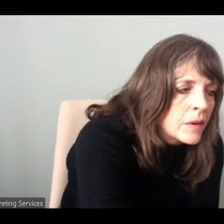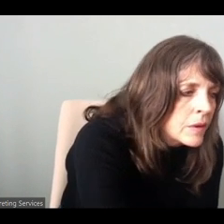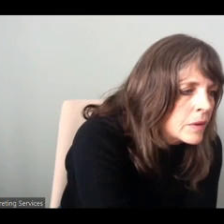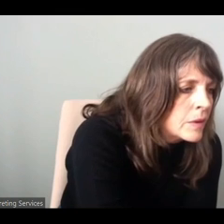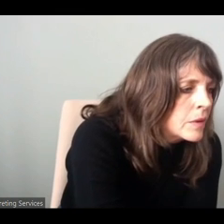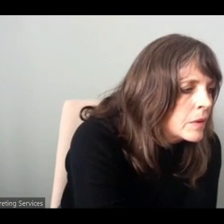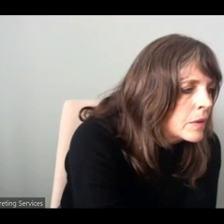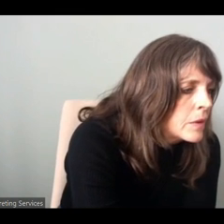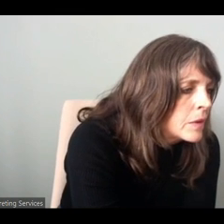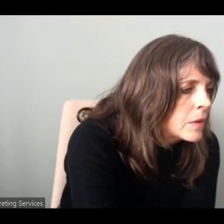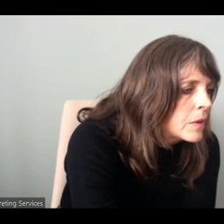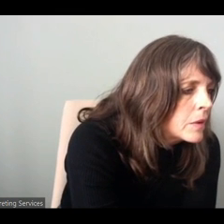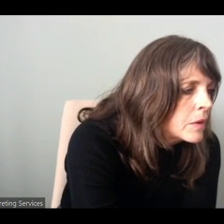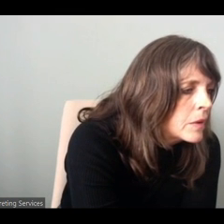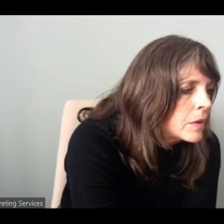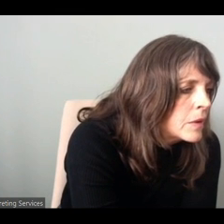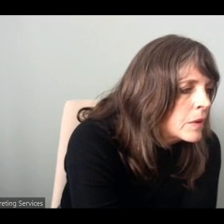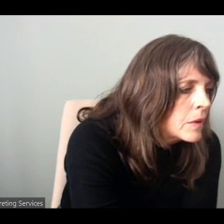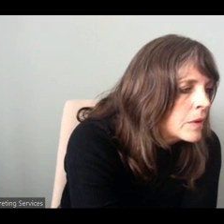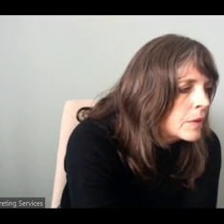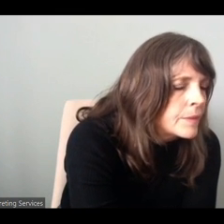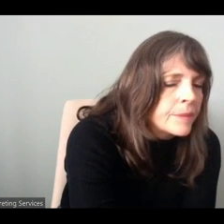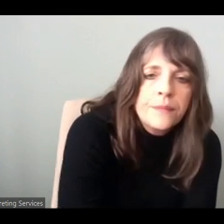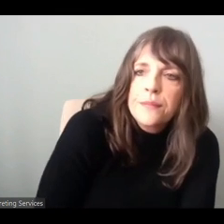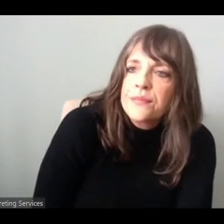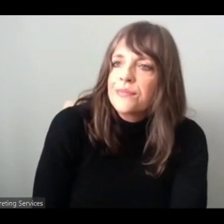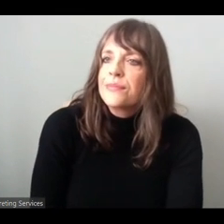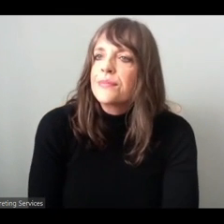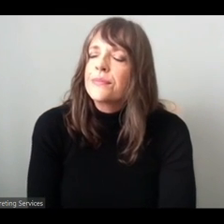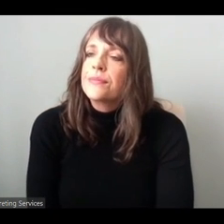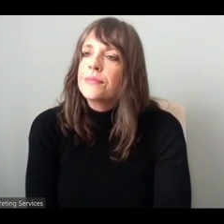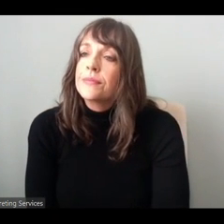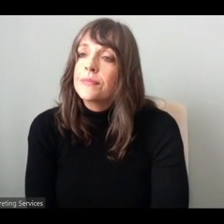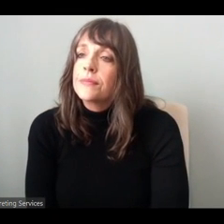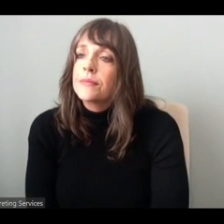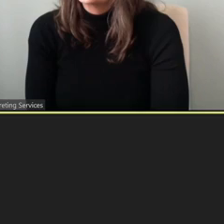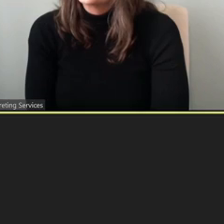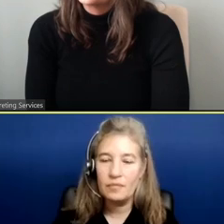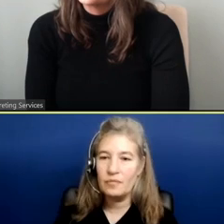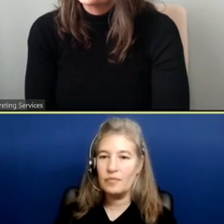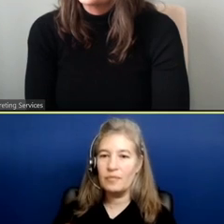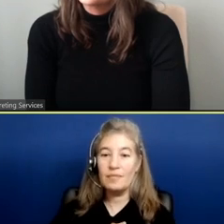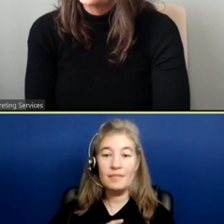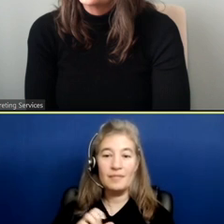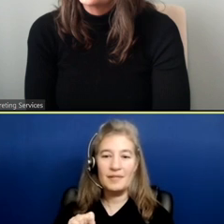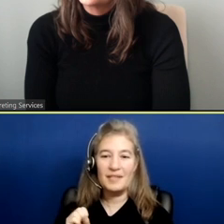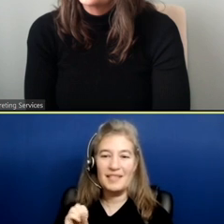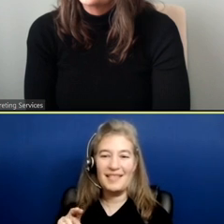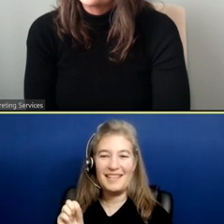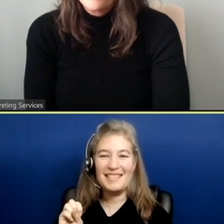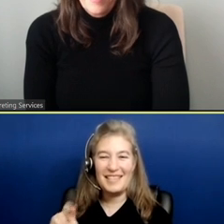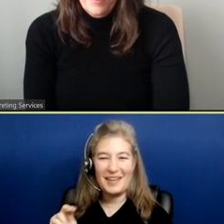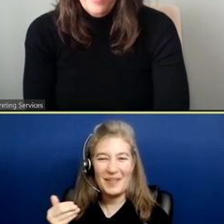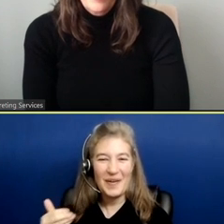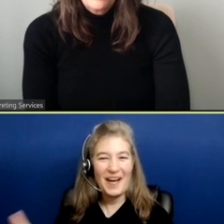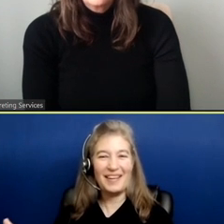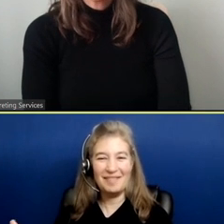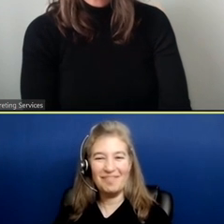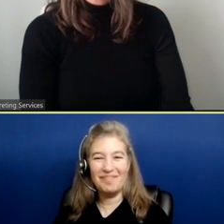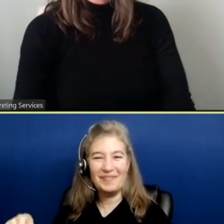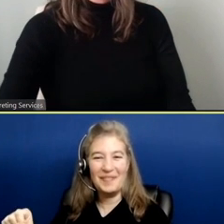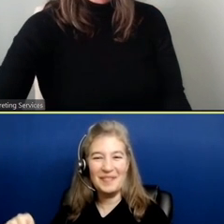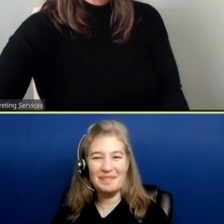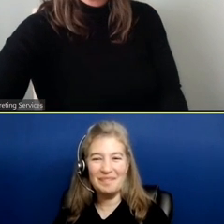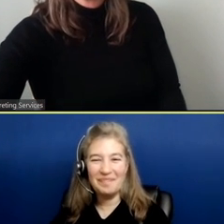Sure. Good afternoon, everyone. This is Sansan. I'm at Bar Foundation. We're based in Boston and that's program